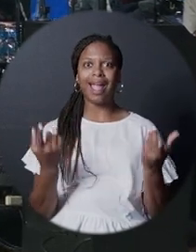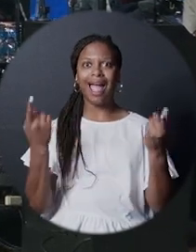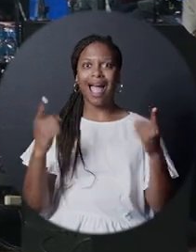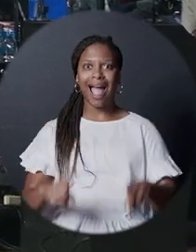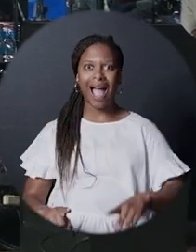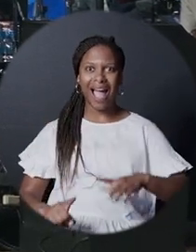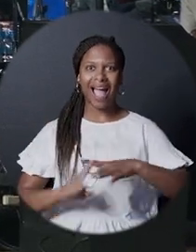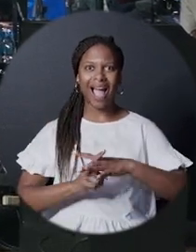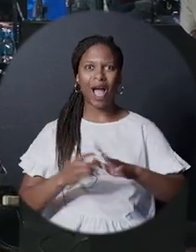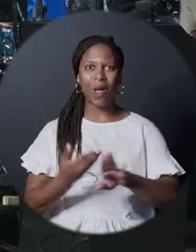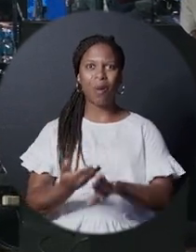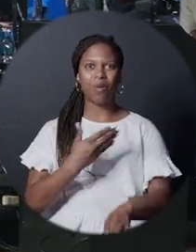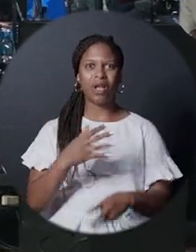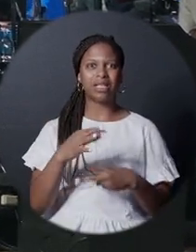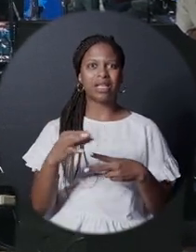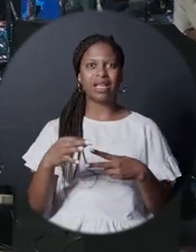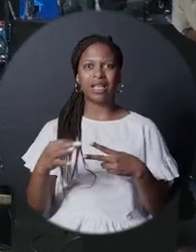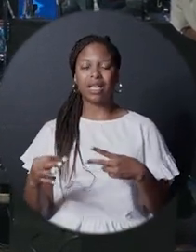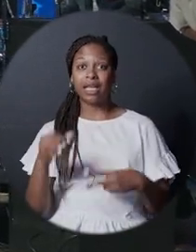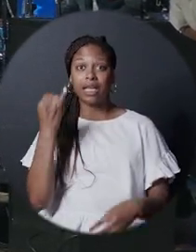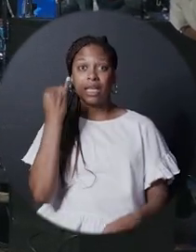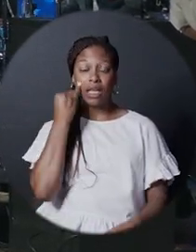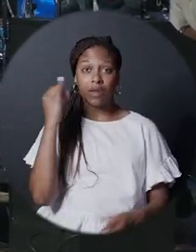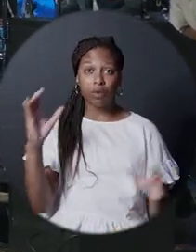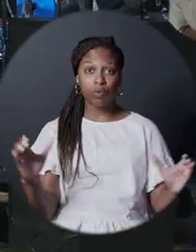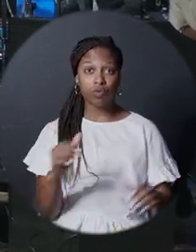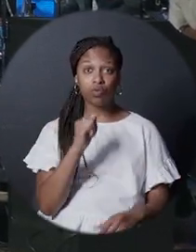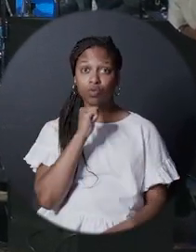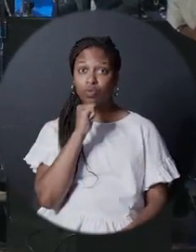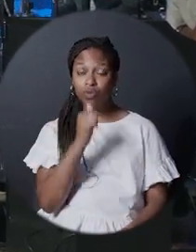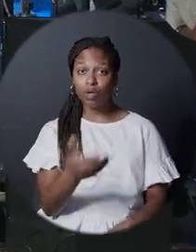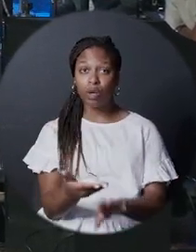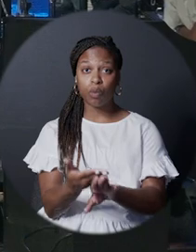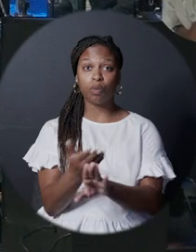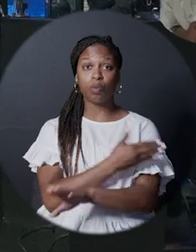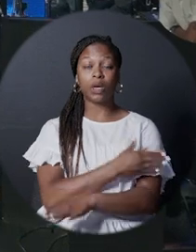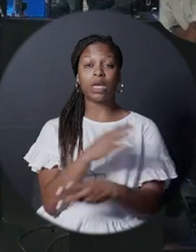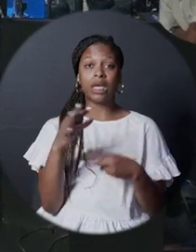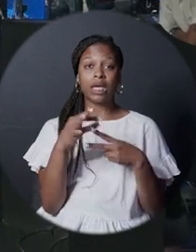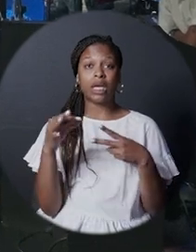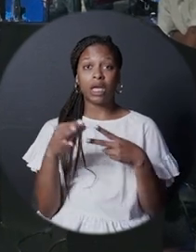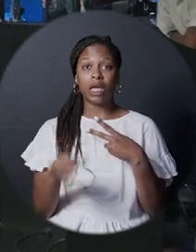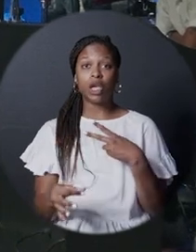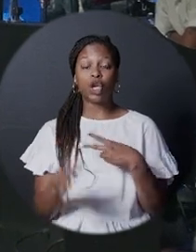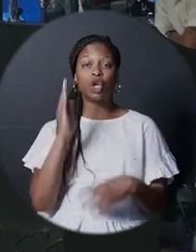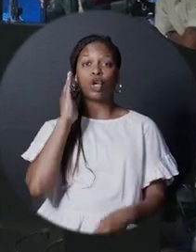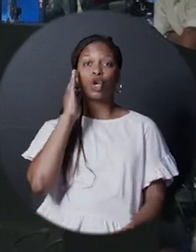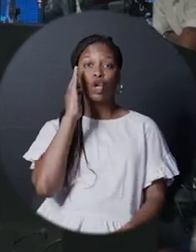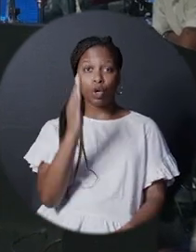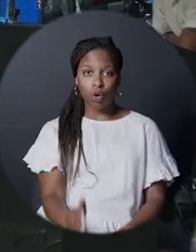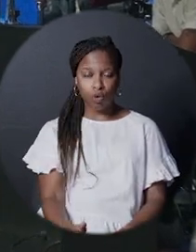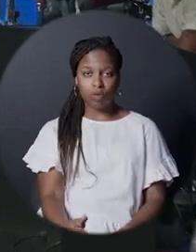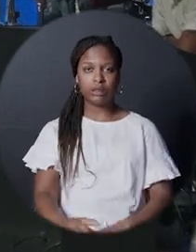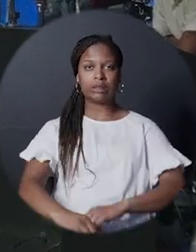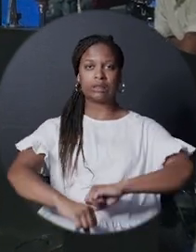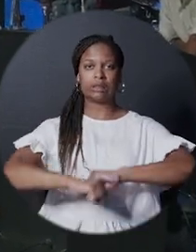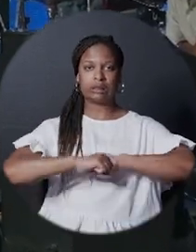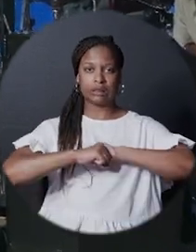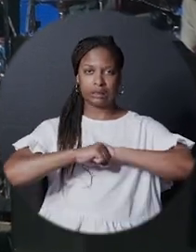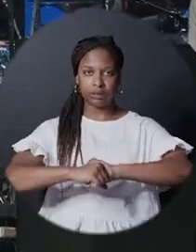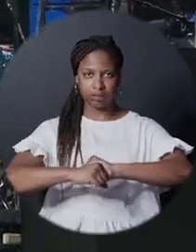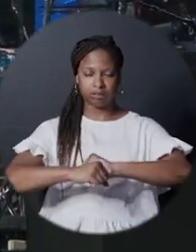nerve? So when that happens, you've got to pre-select, because if you do not pre-select, you